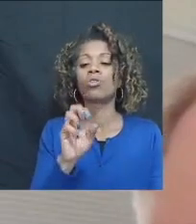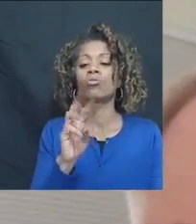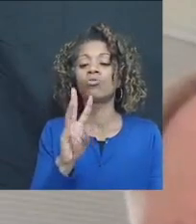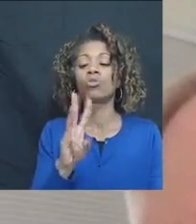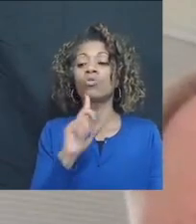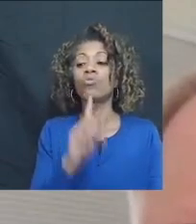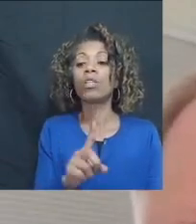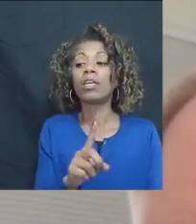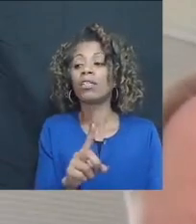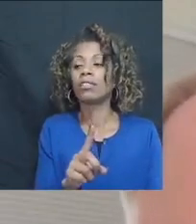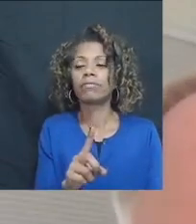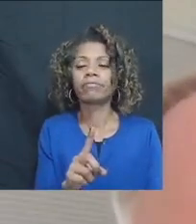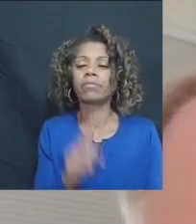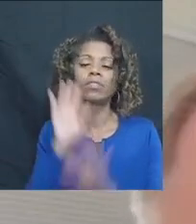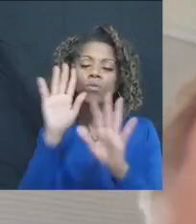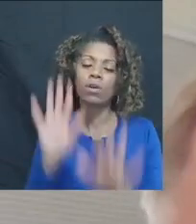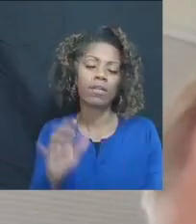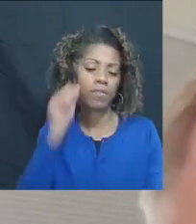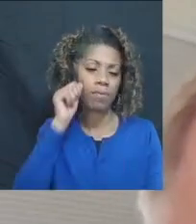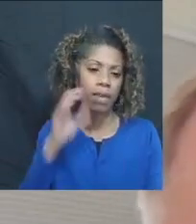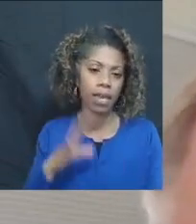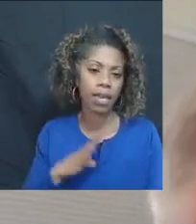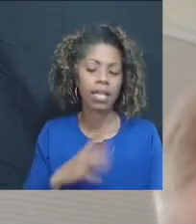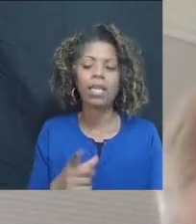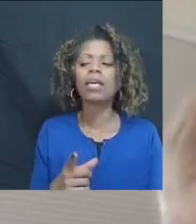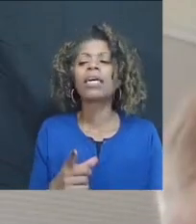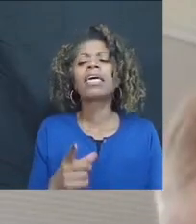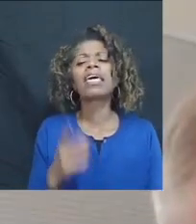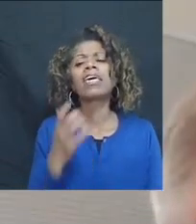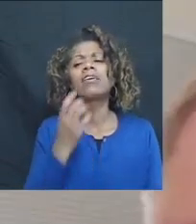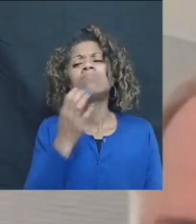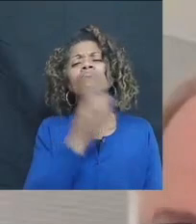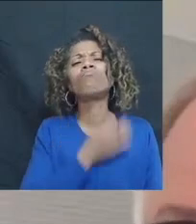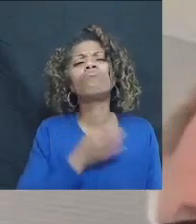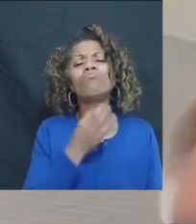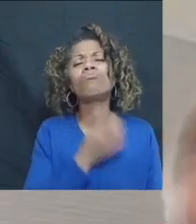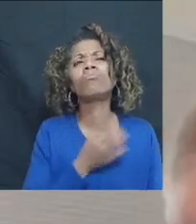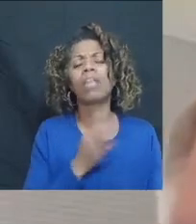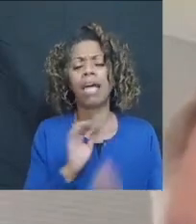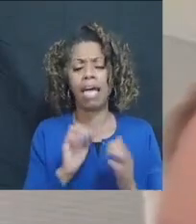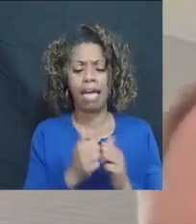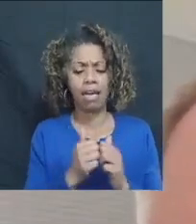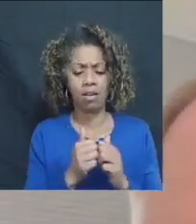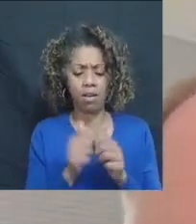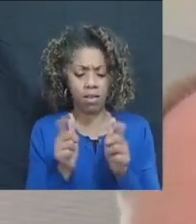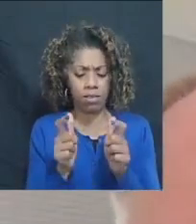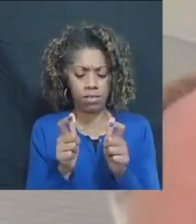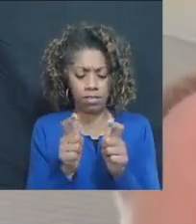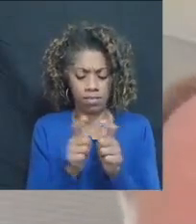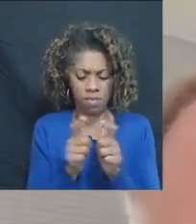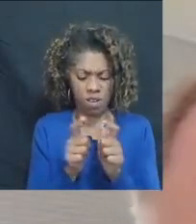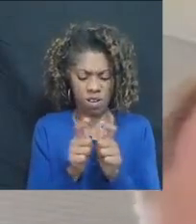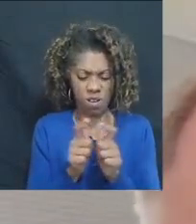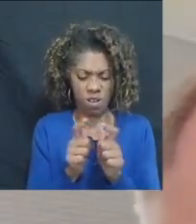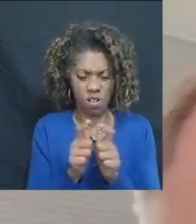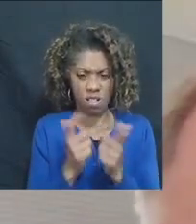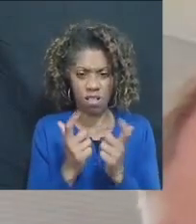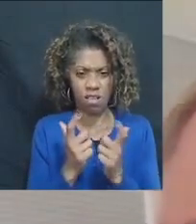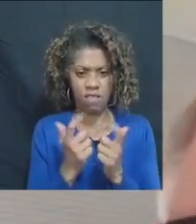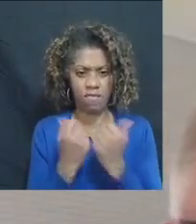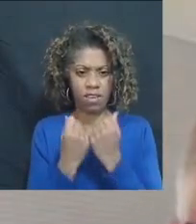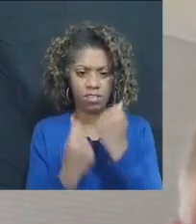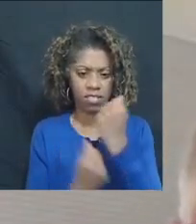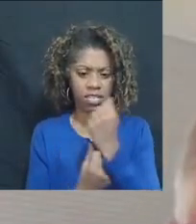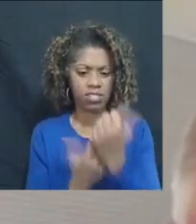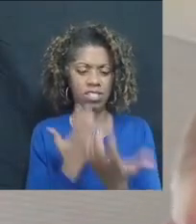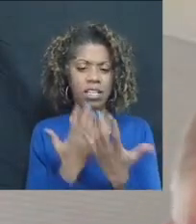wanted to figure out how you take a relatively small foundation. We had assets at that point of like $387 million, something like this.